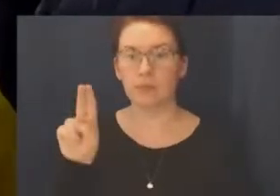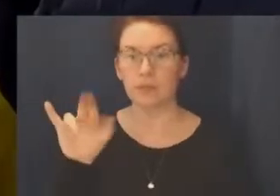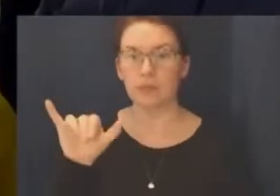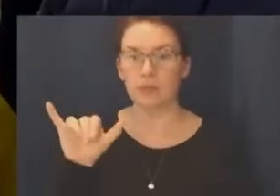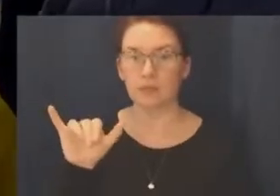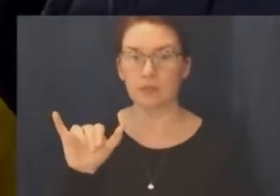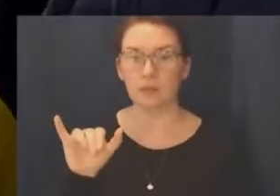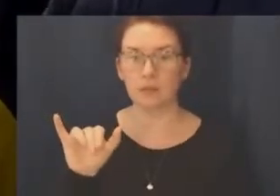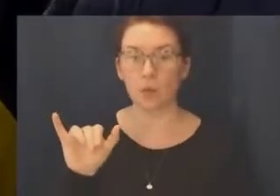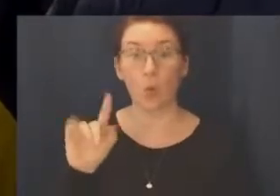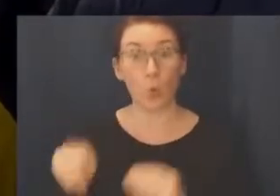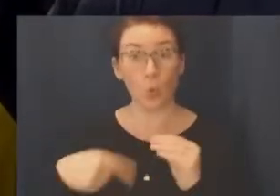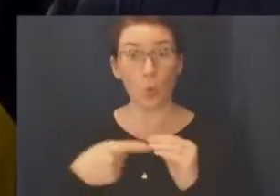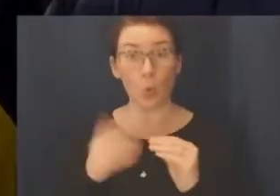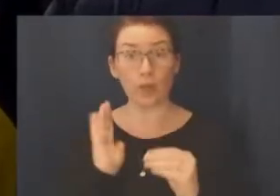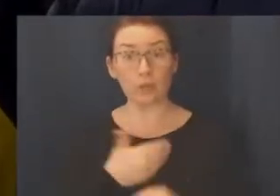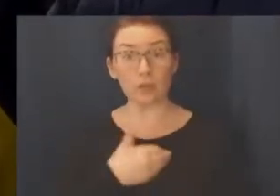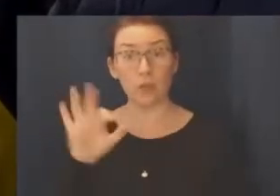When is our FOIA?